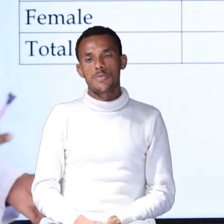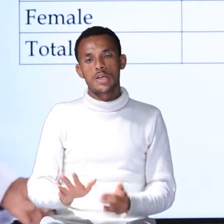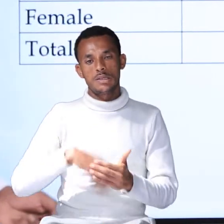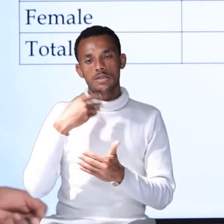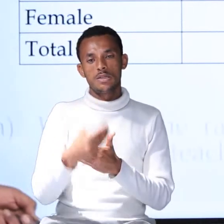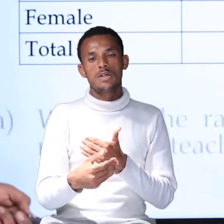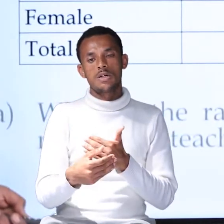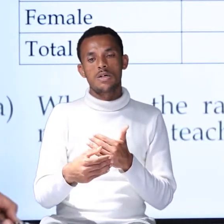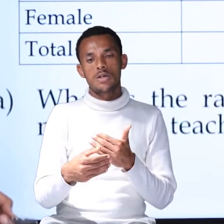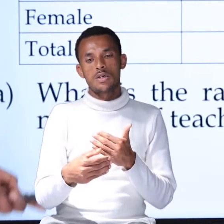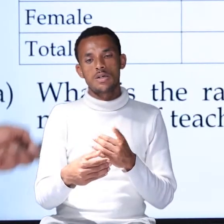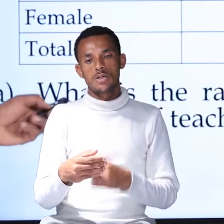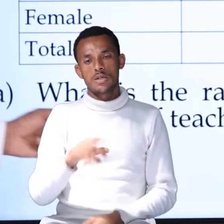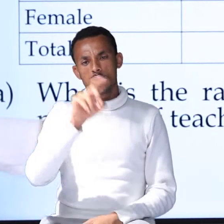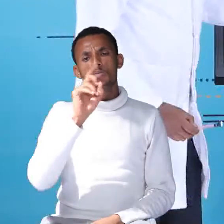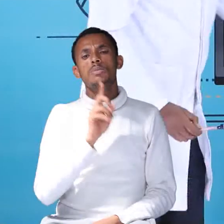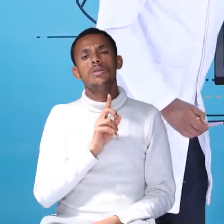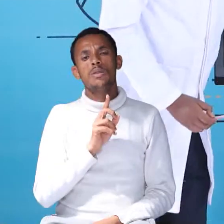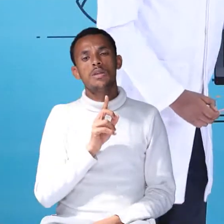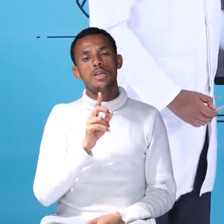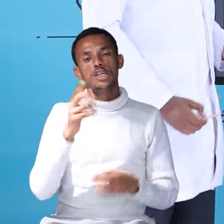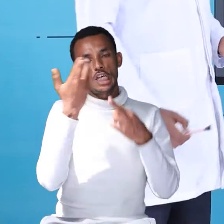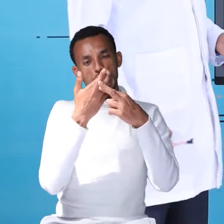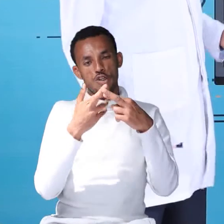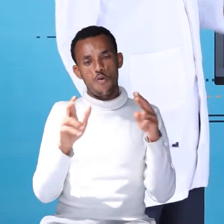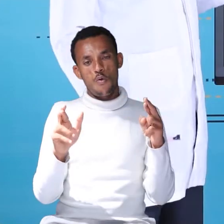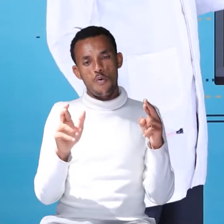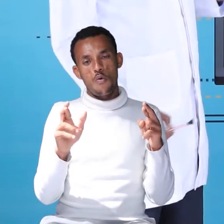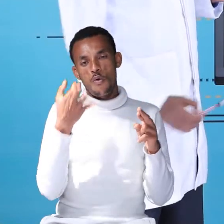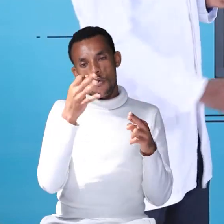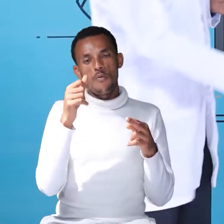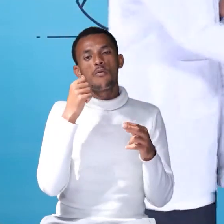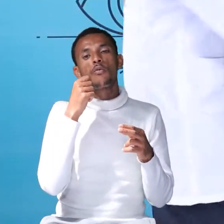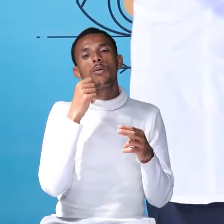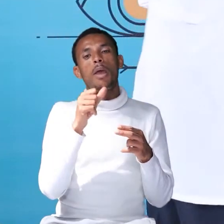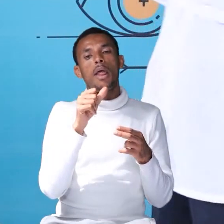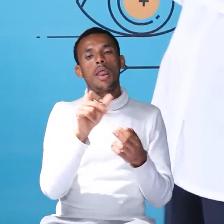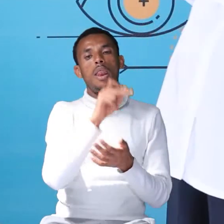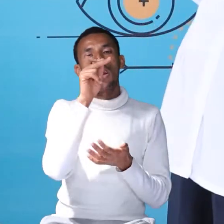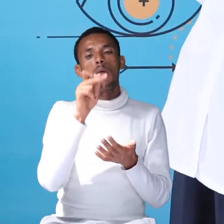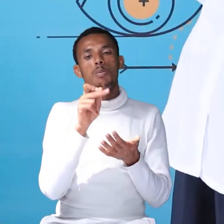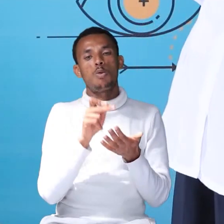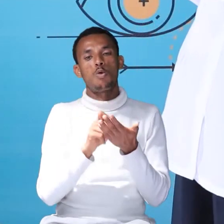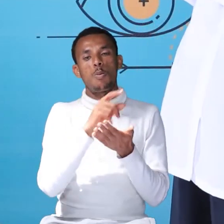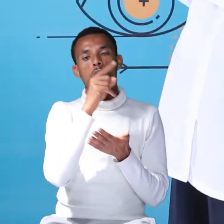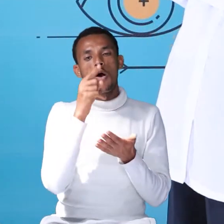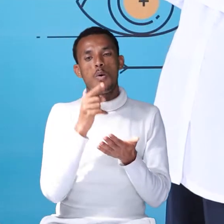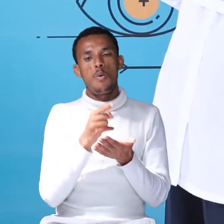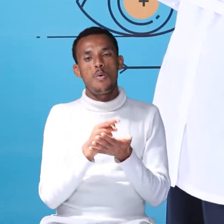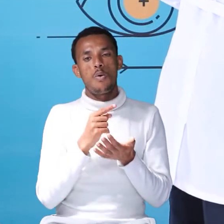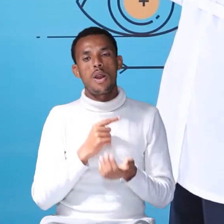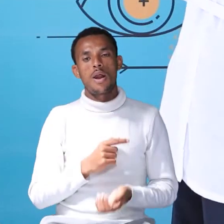Then what you are asked, what is the ratio of female diploma holders